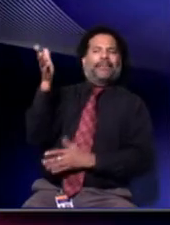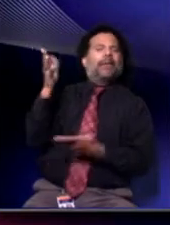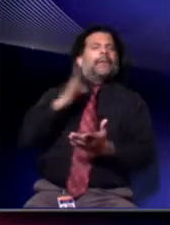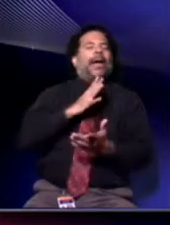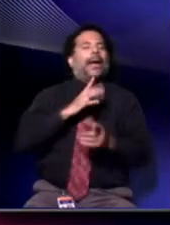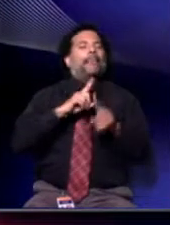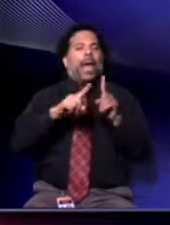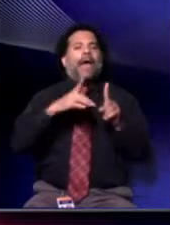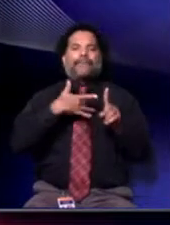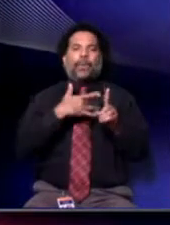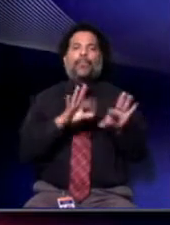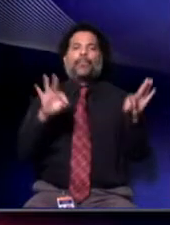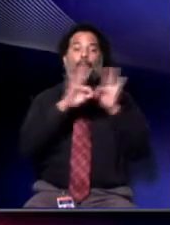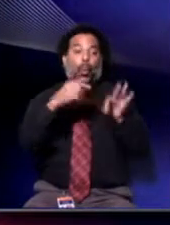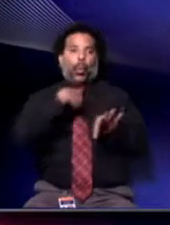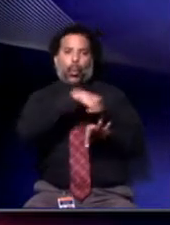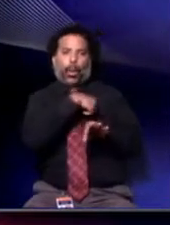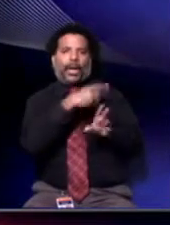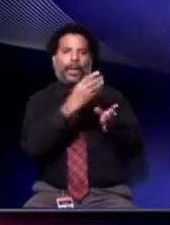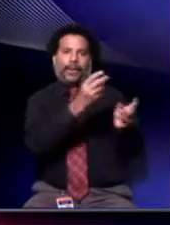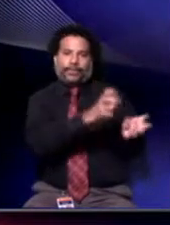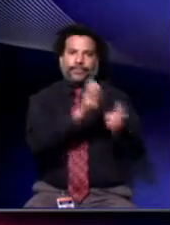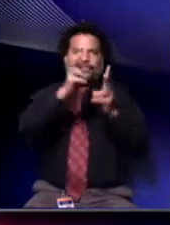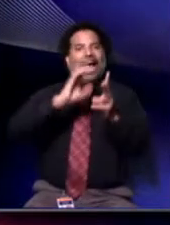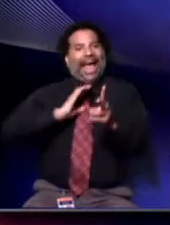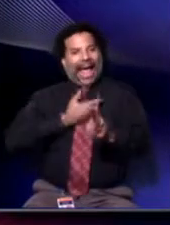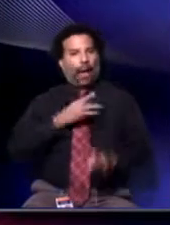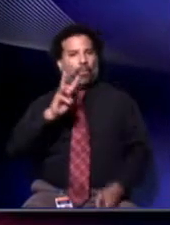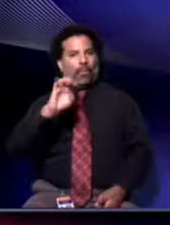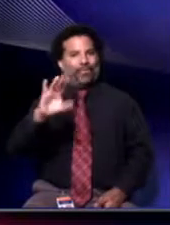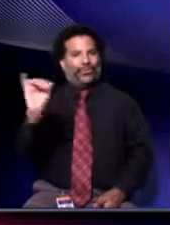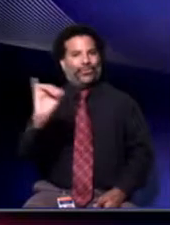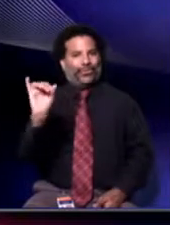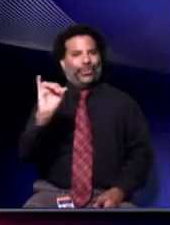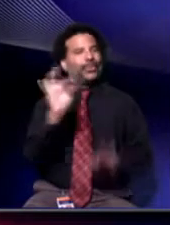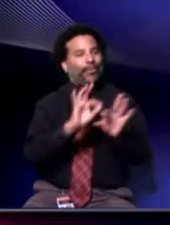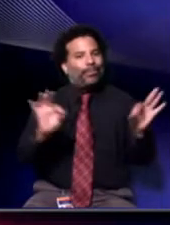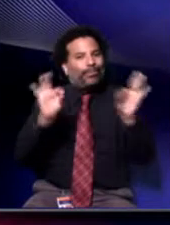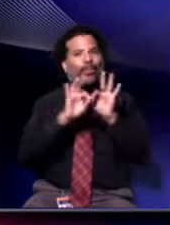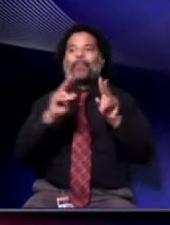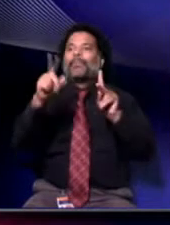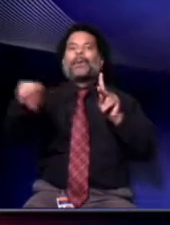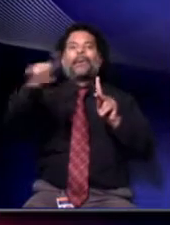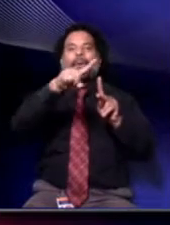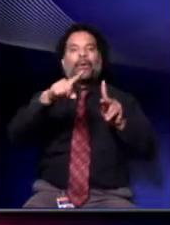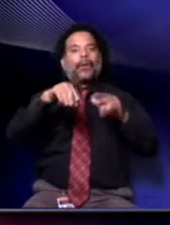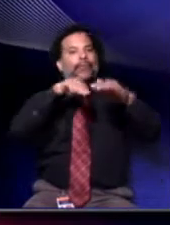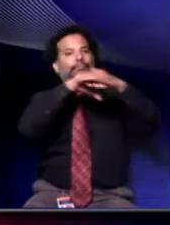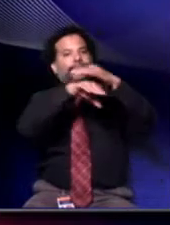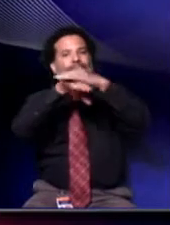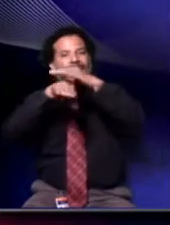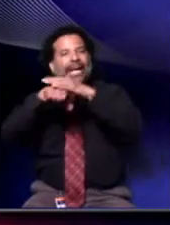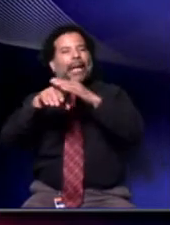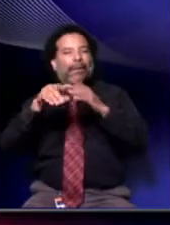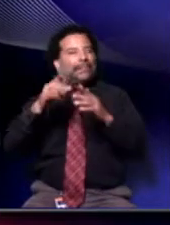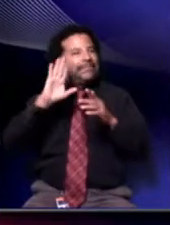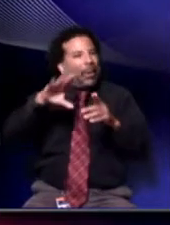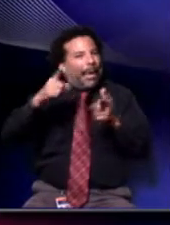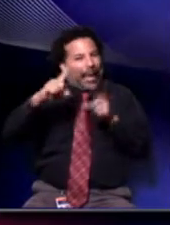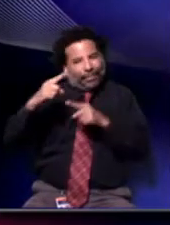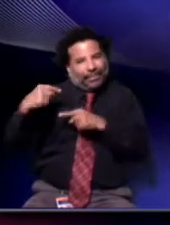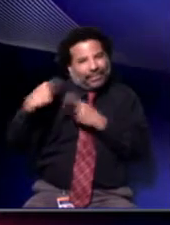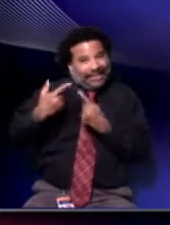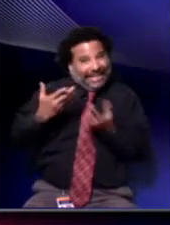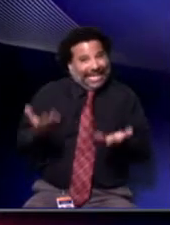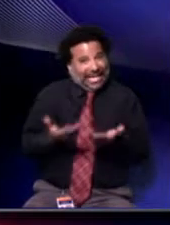making it accessible to the public is of a high priority, I think, for this agency, just given some of our recent history and some of the questions